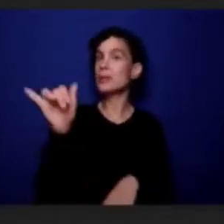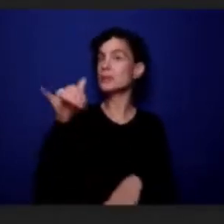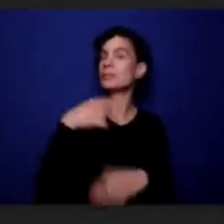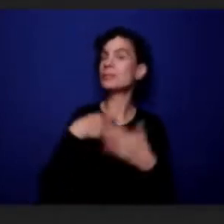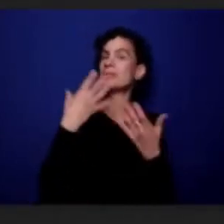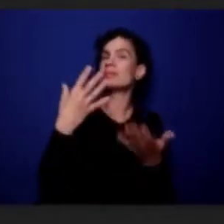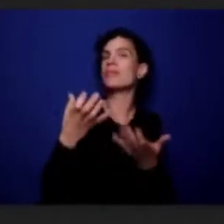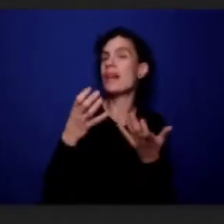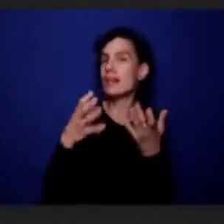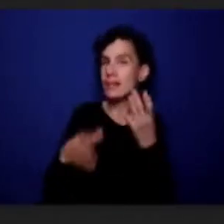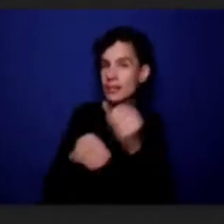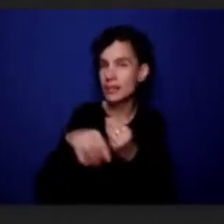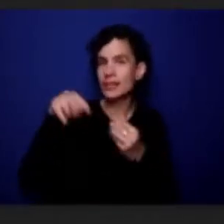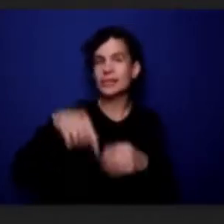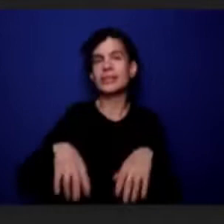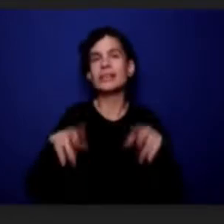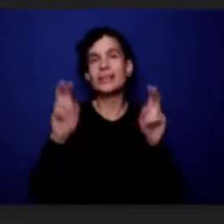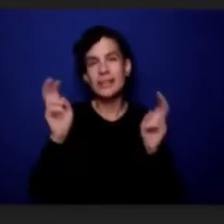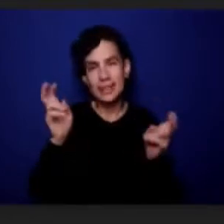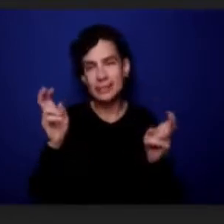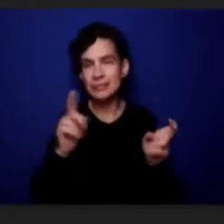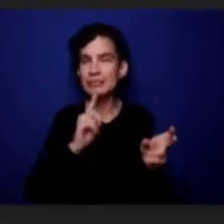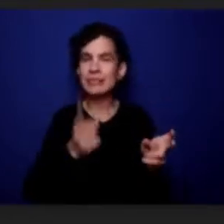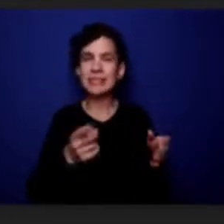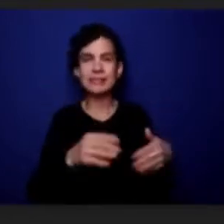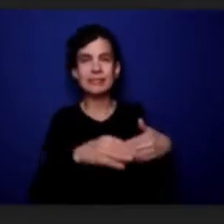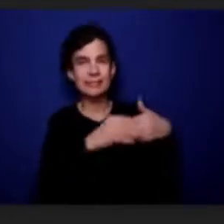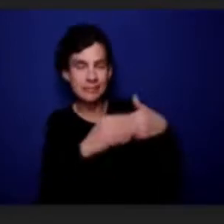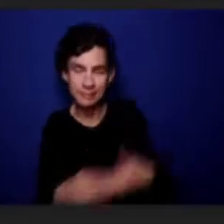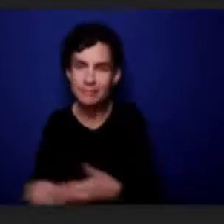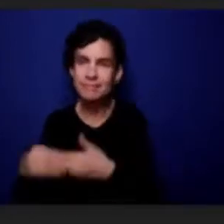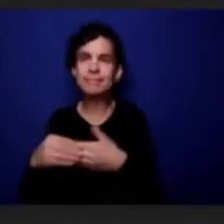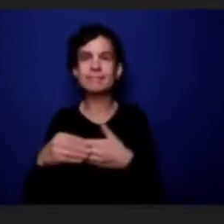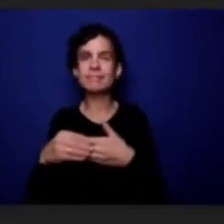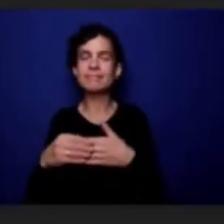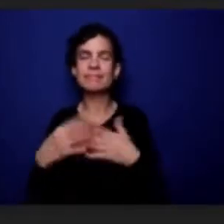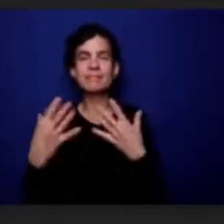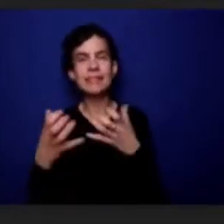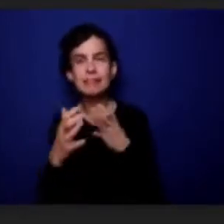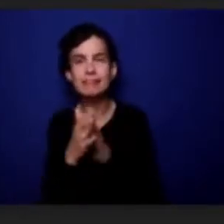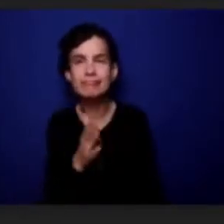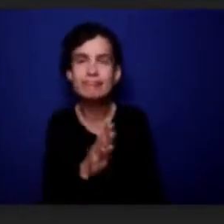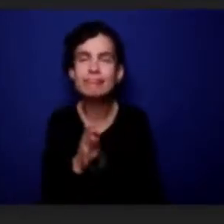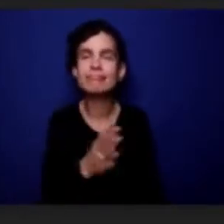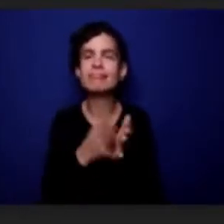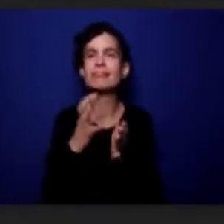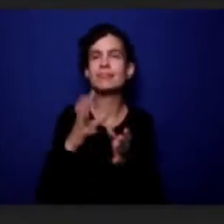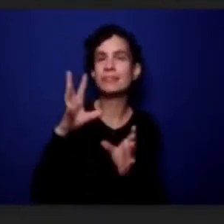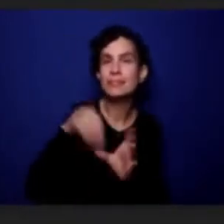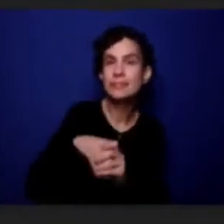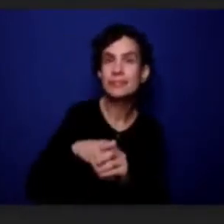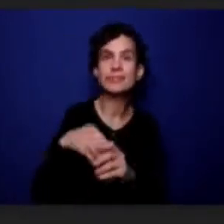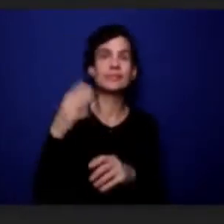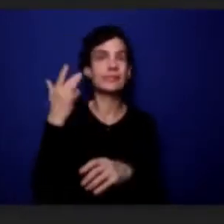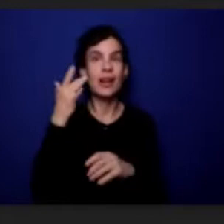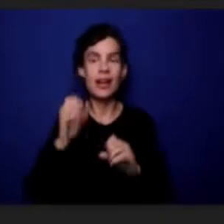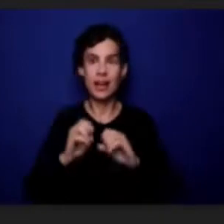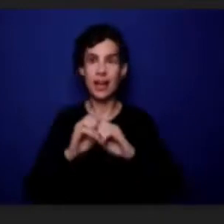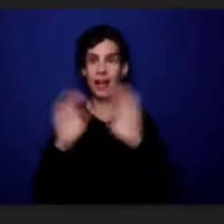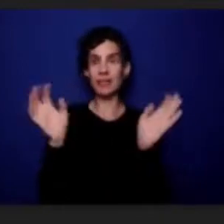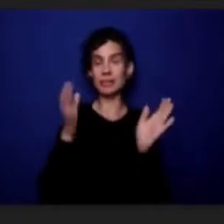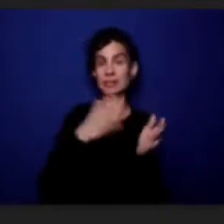Definitely. Yeah. I thought that was amazing. I'd say also it was, sorry. No, I'd say also that it was just the theme that I thought